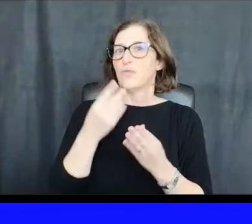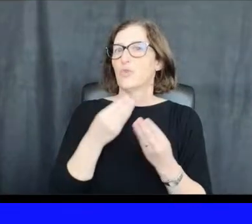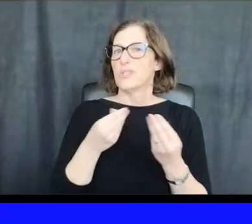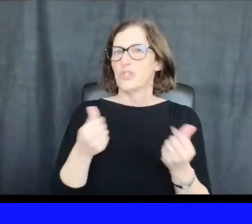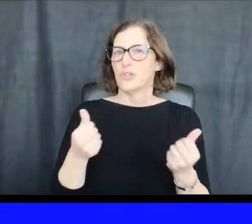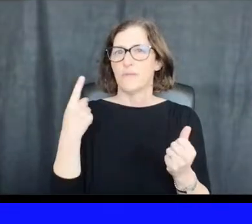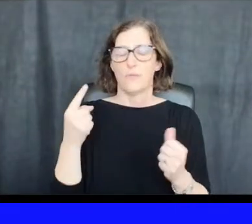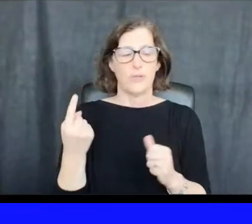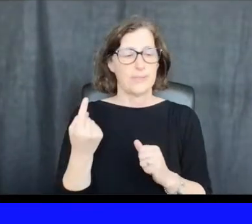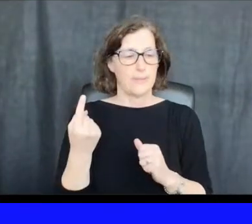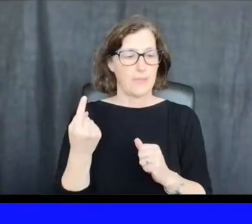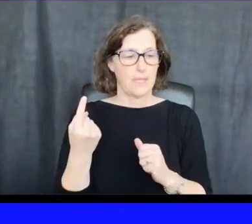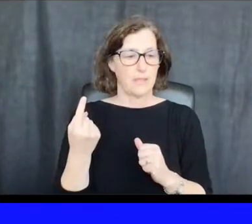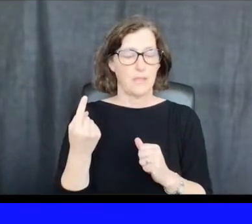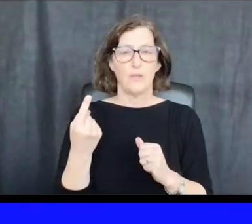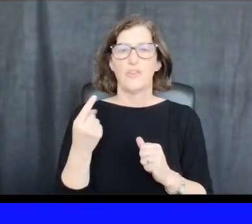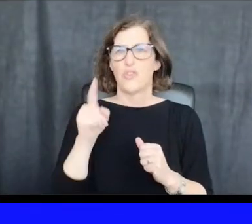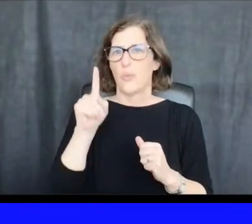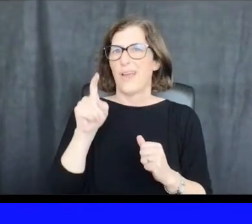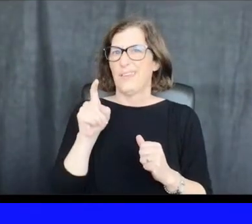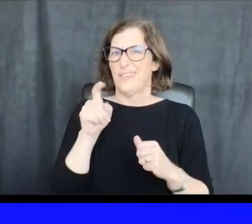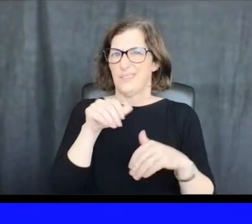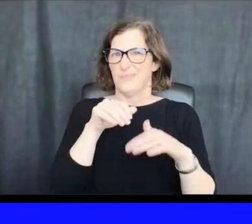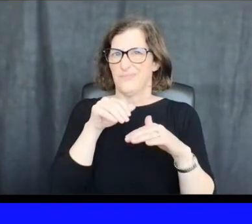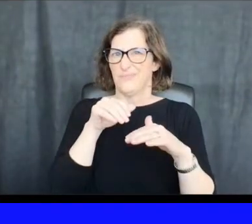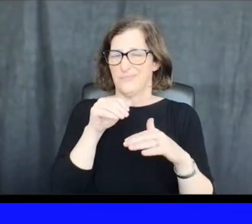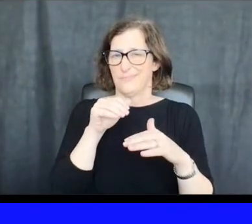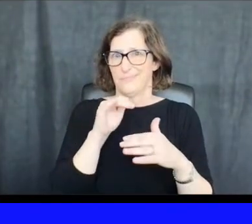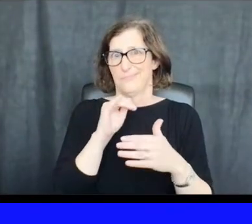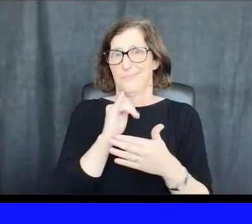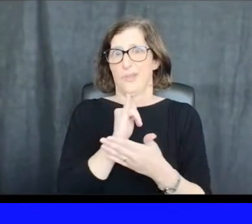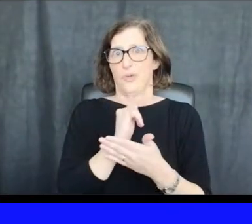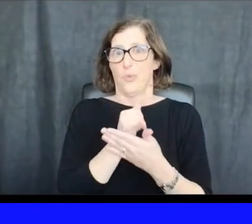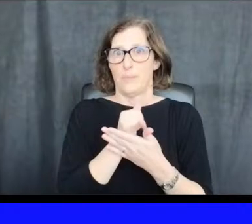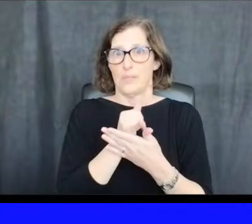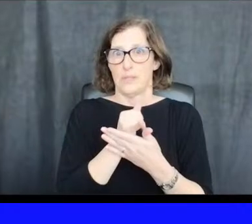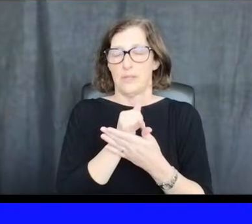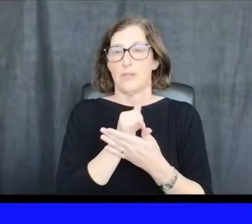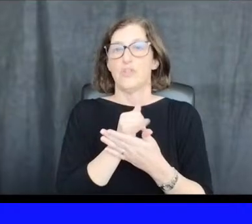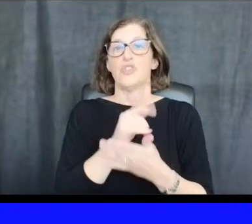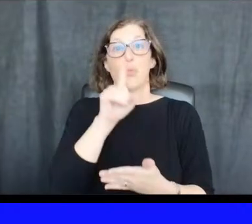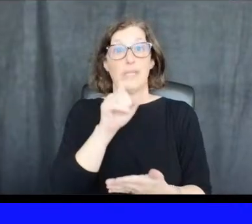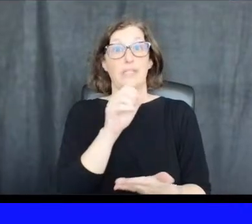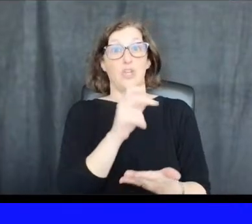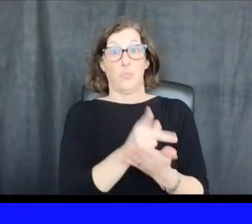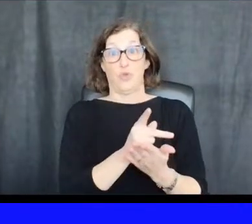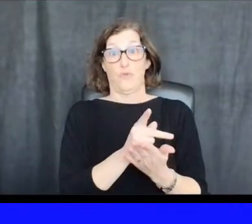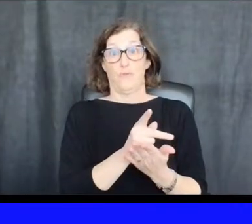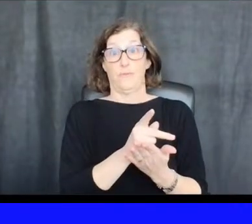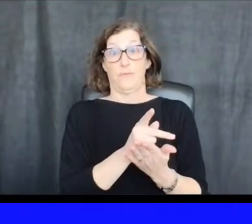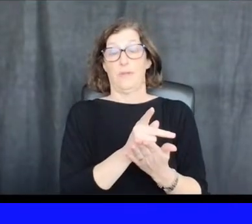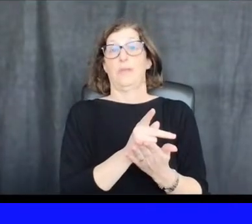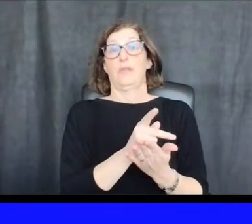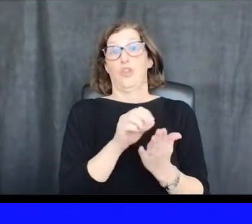But I think I read your lips saying yes. Dr. Calamia, Yes.